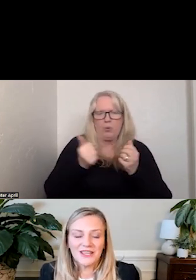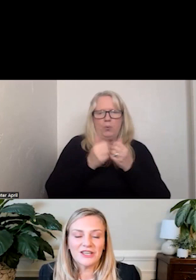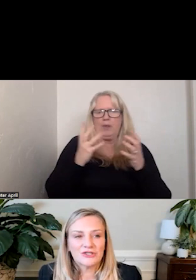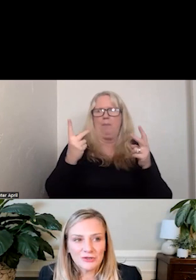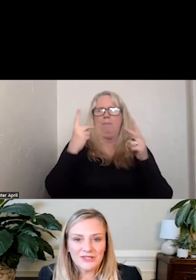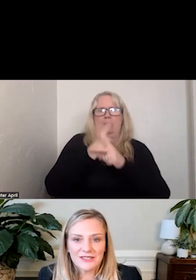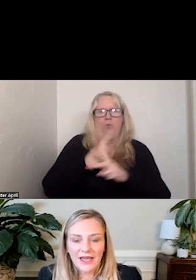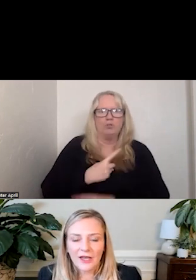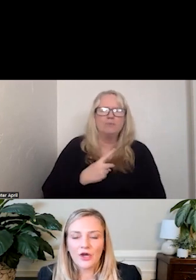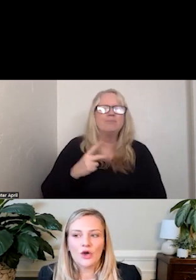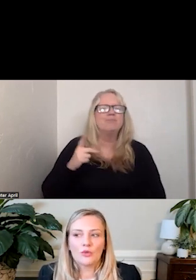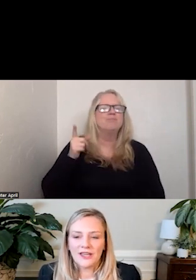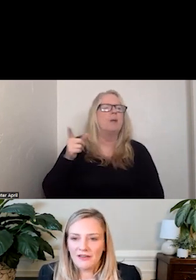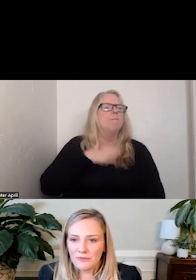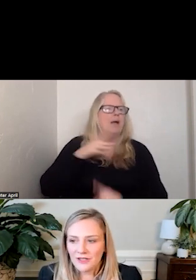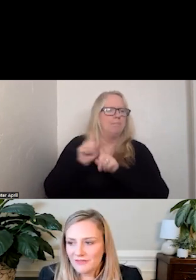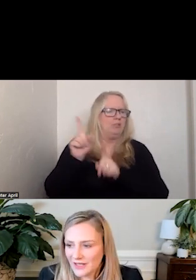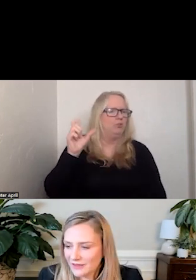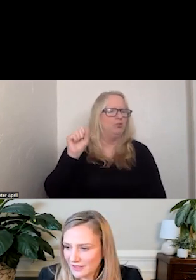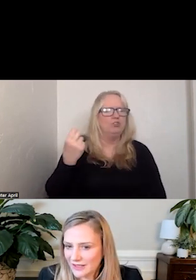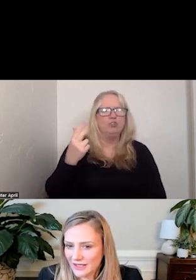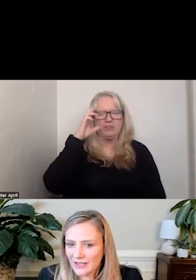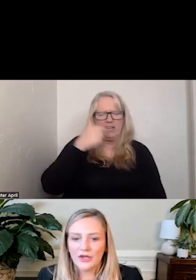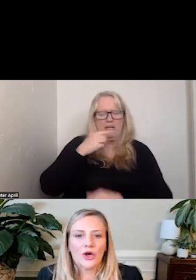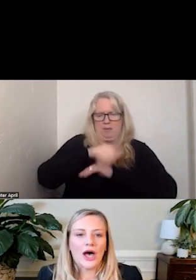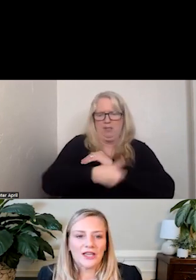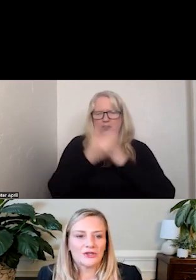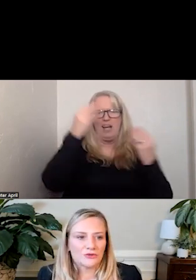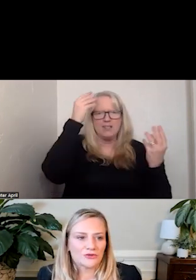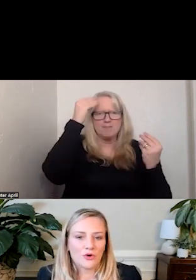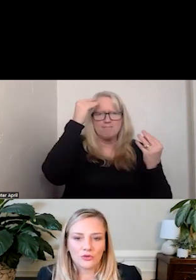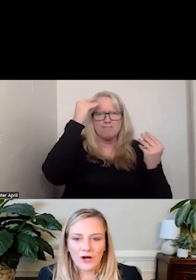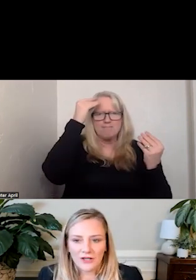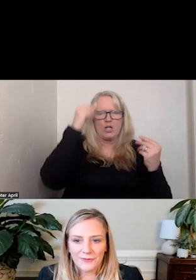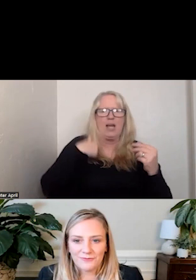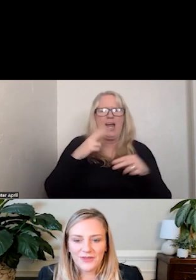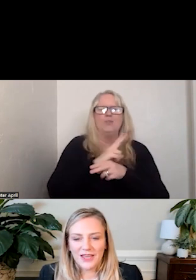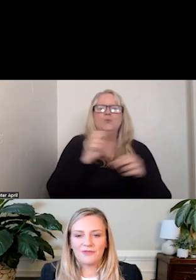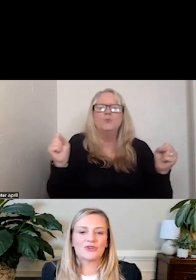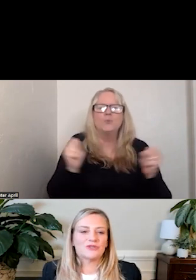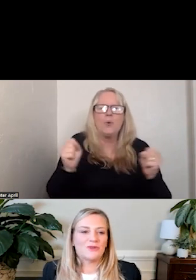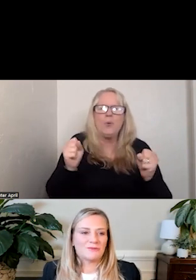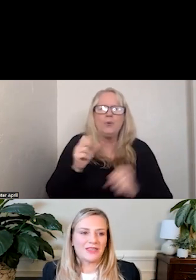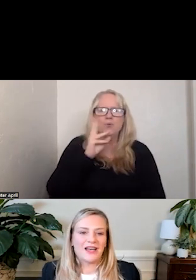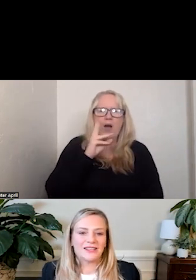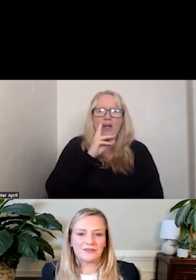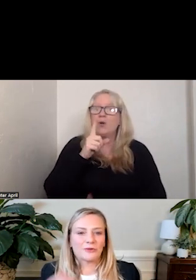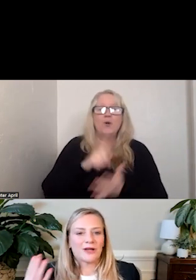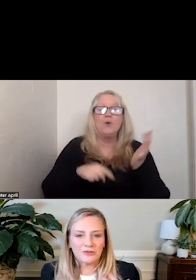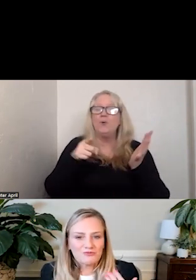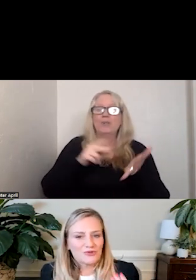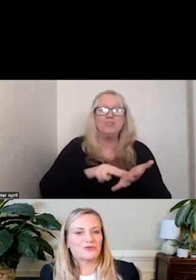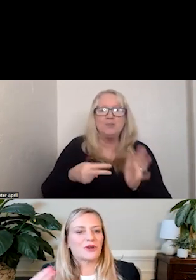worse. She would say, when I have middle of the night thinking, I use cold water. And what she meant by that is